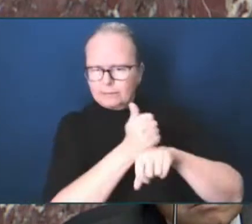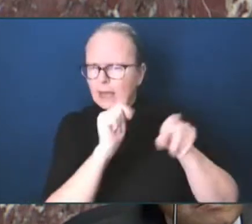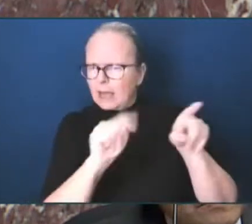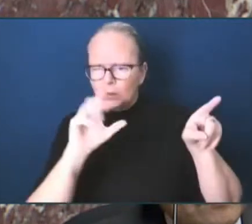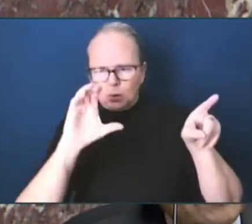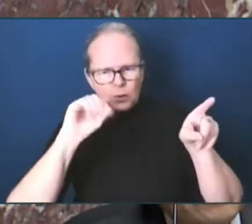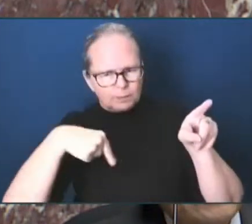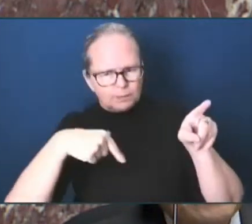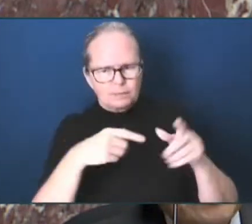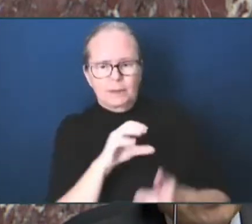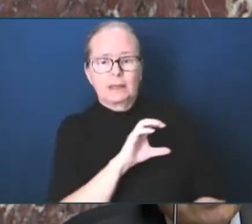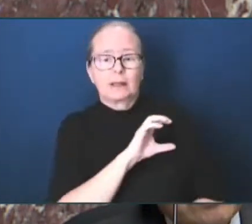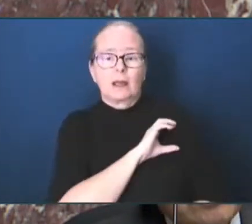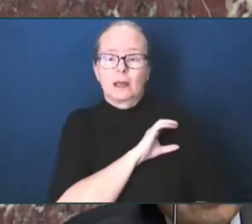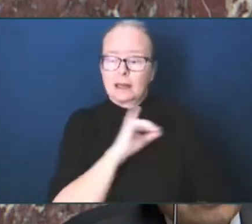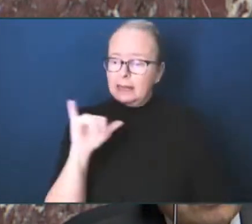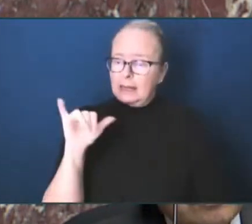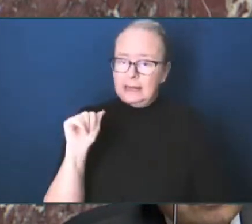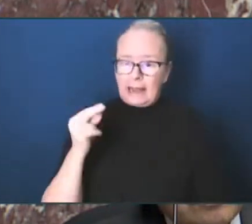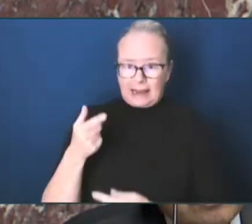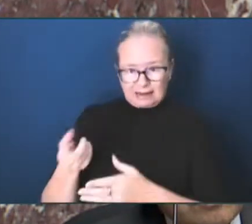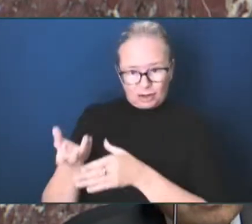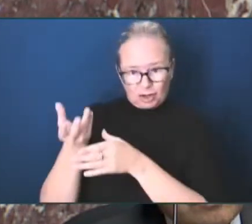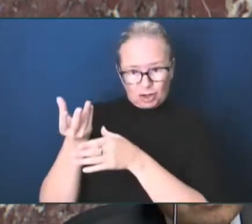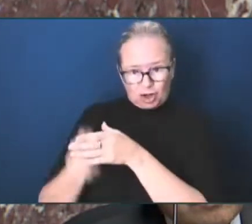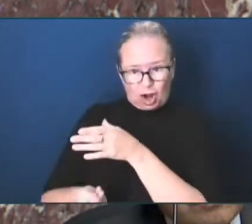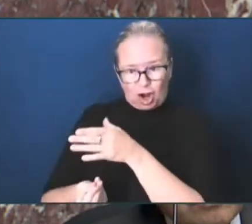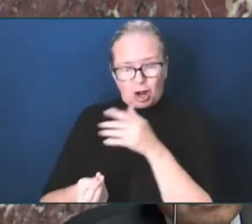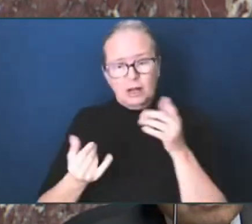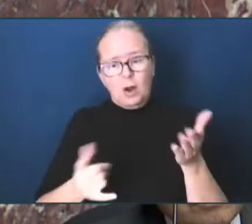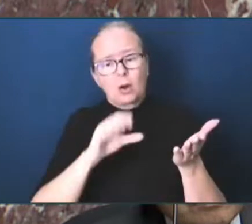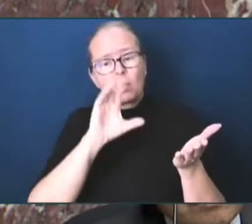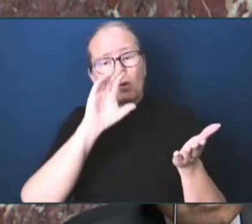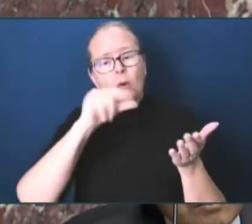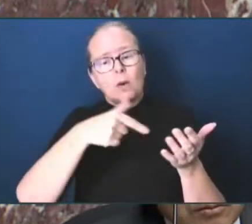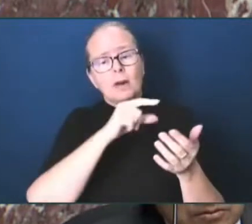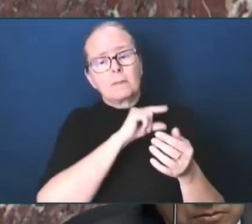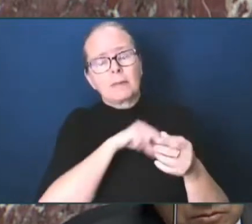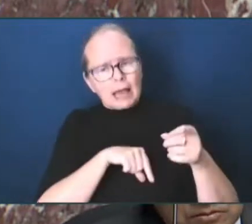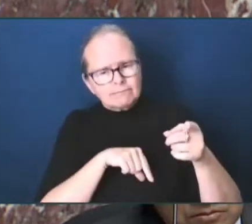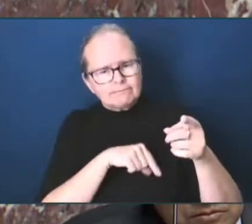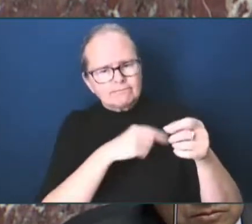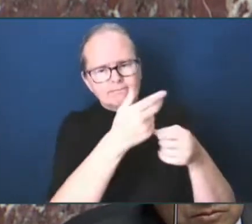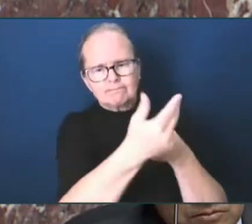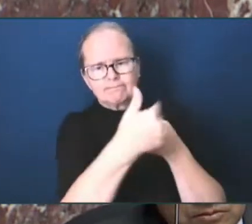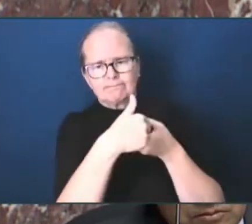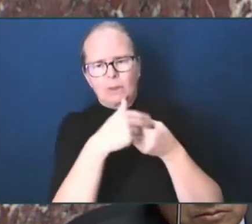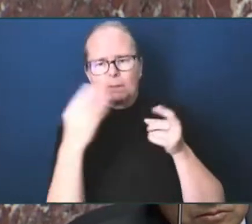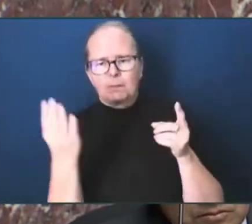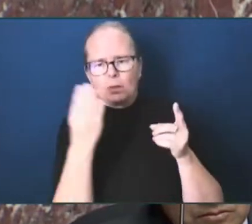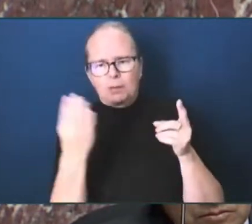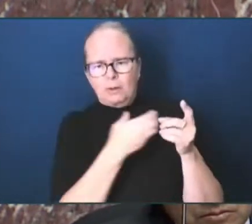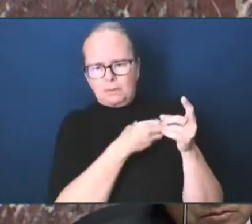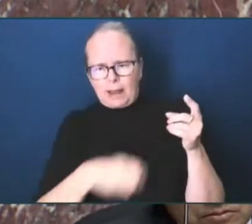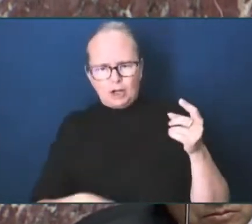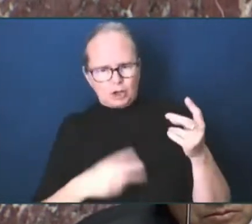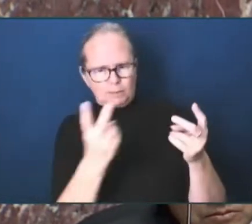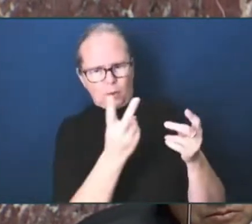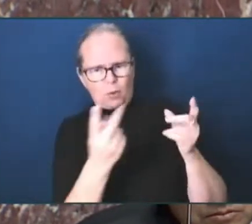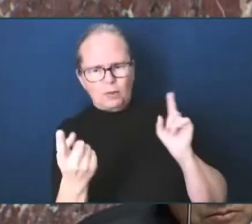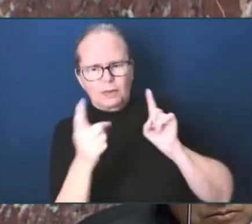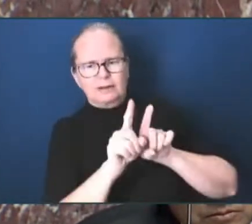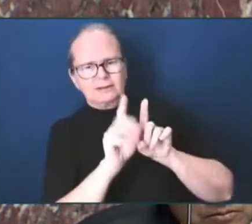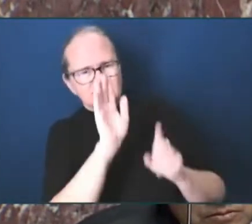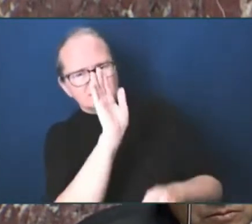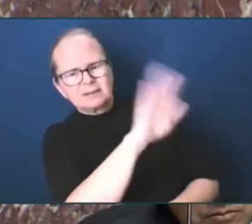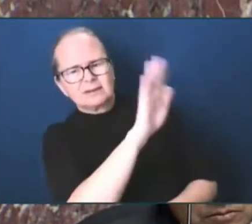of Burnaby in calling once again for urgent action. Mayor Stewart said, and I quote, "At some point,